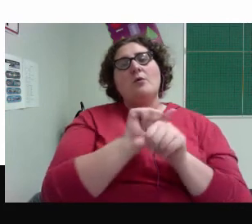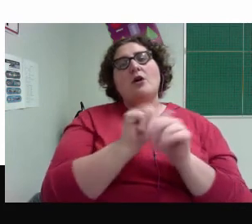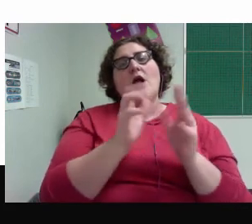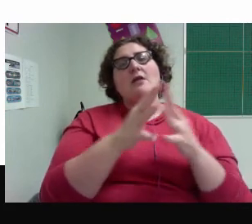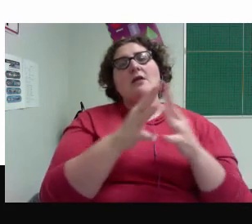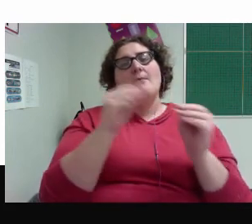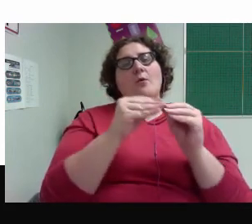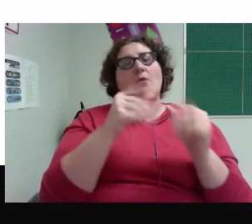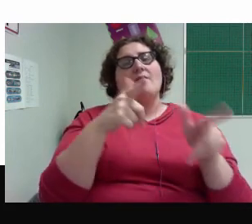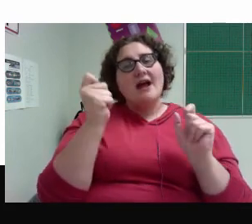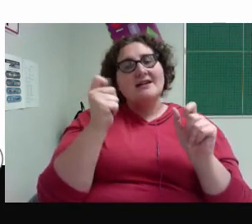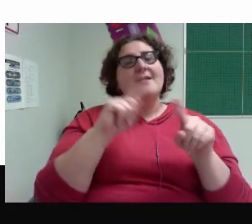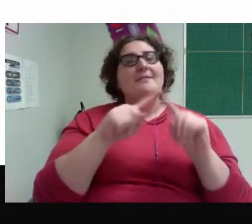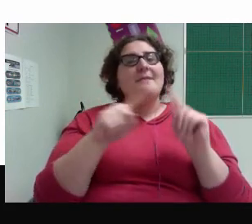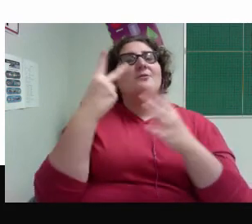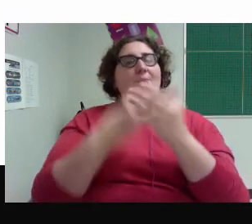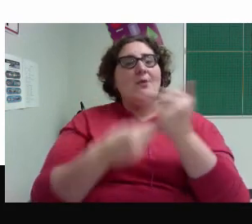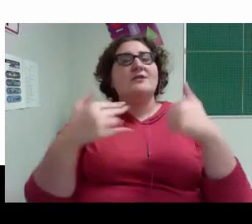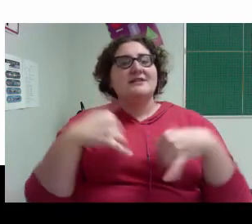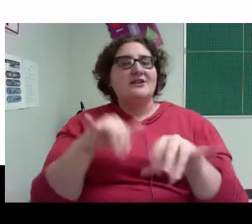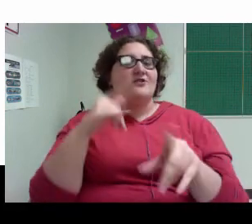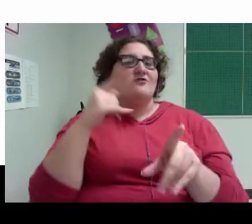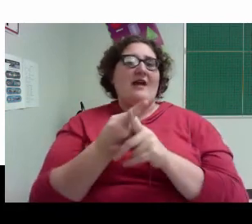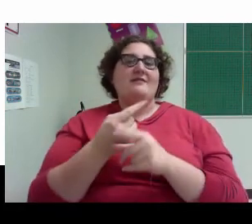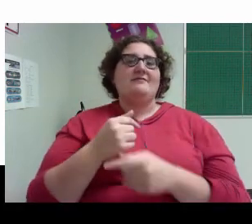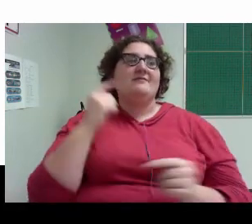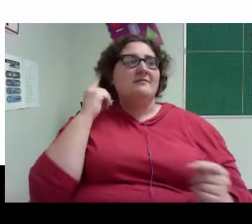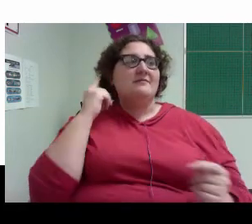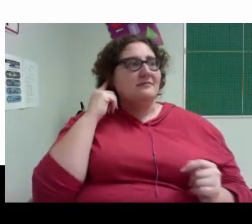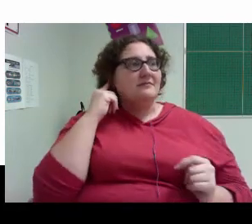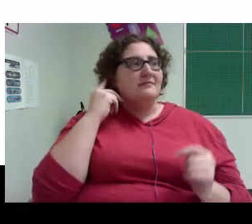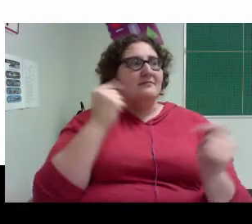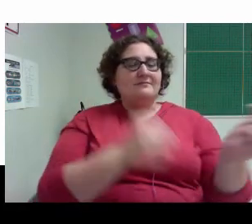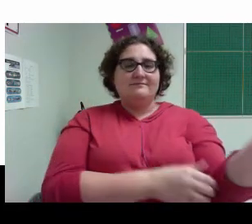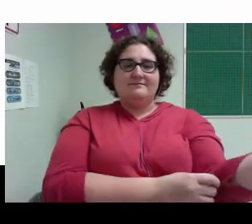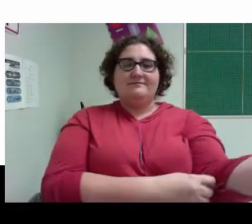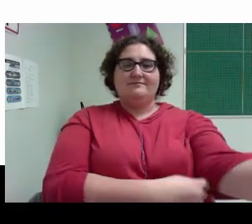a lot faster, but you'll both still get the correct answer.